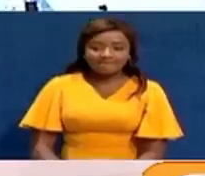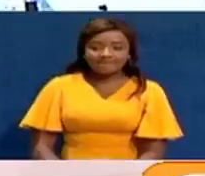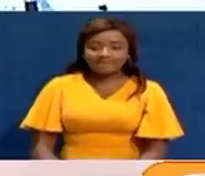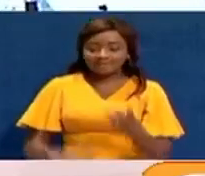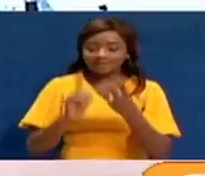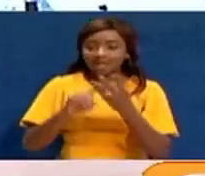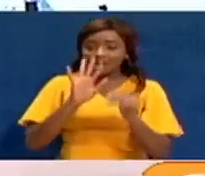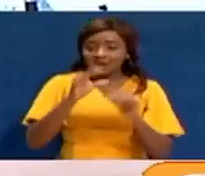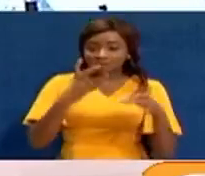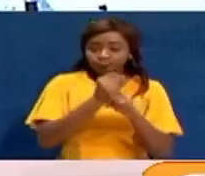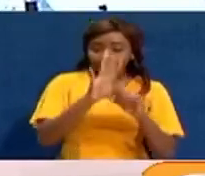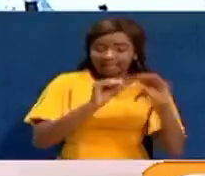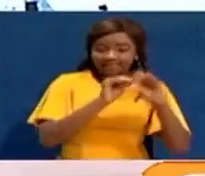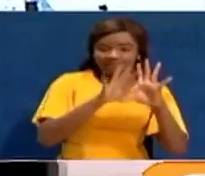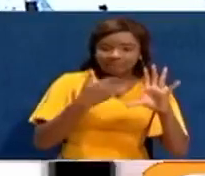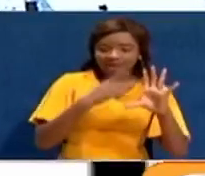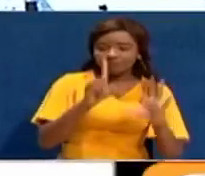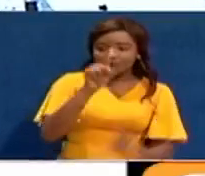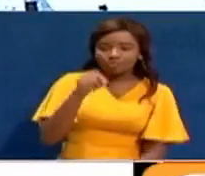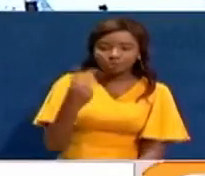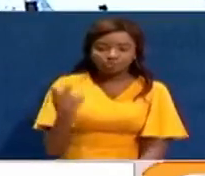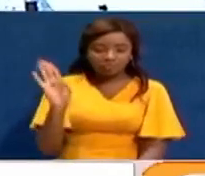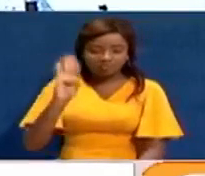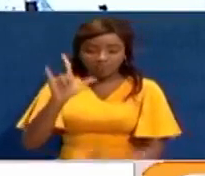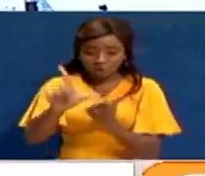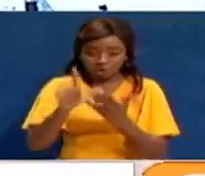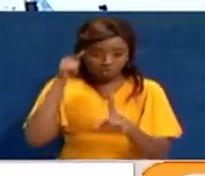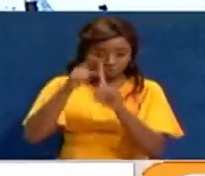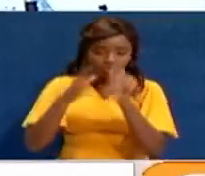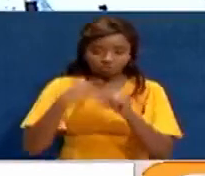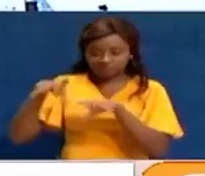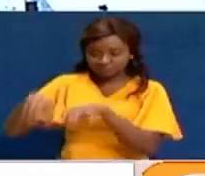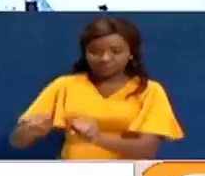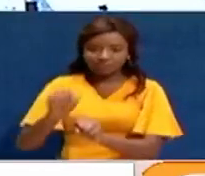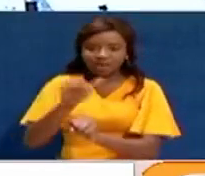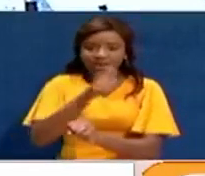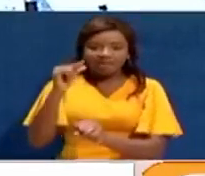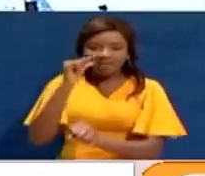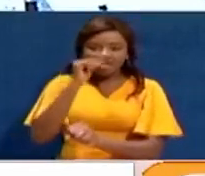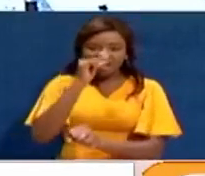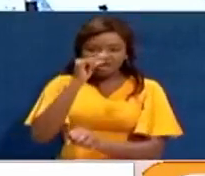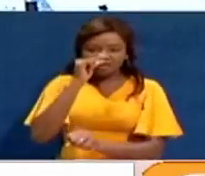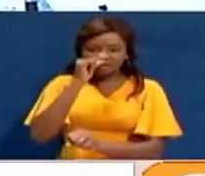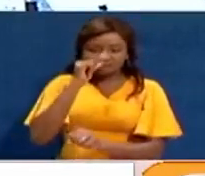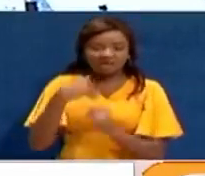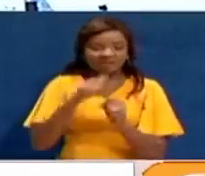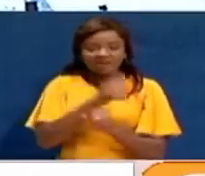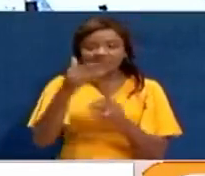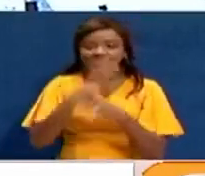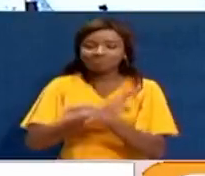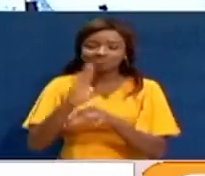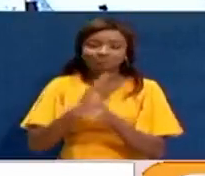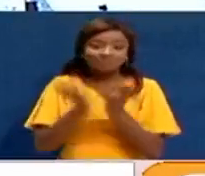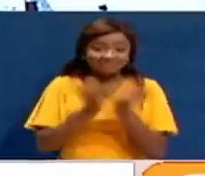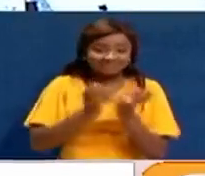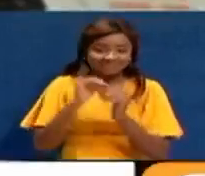Carbacid Investments has placed a 1.2 billion shilling bid to take over rival BOC Gases. This and more in our corporate